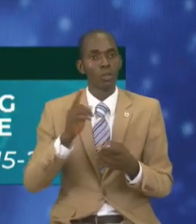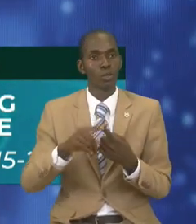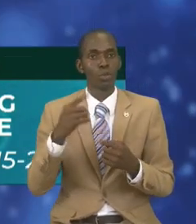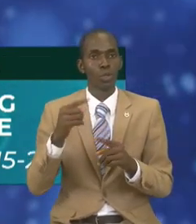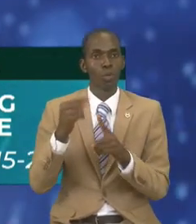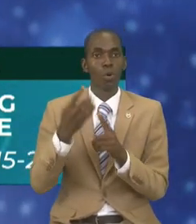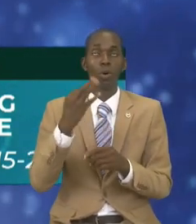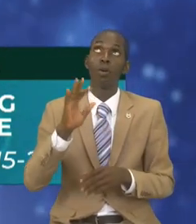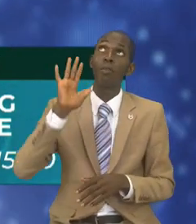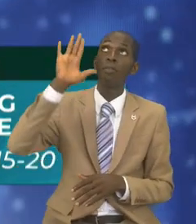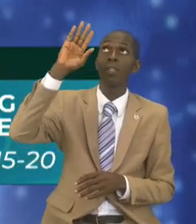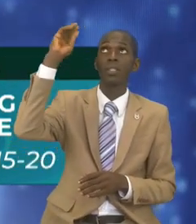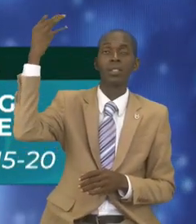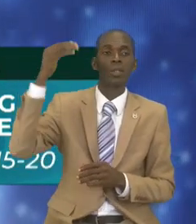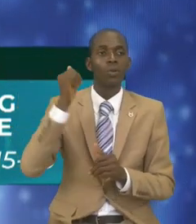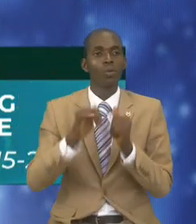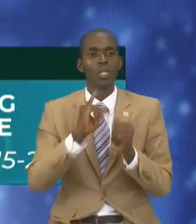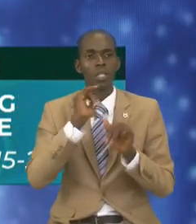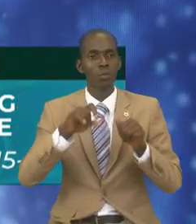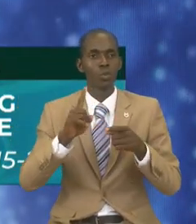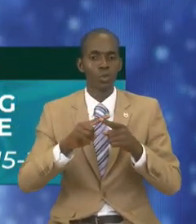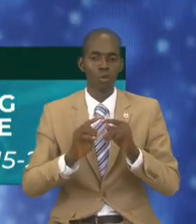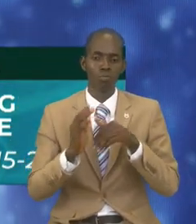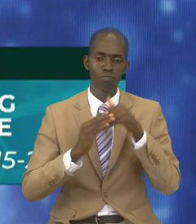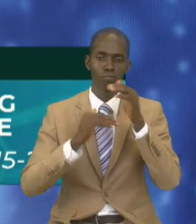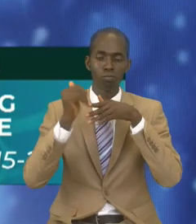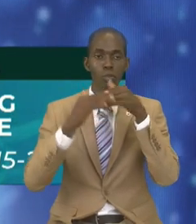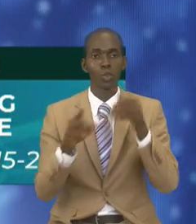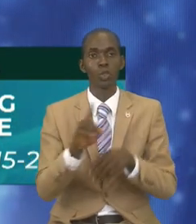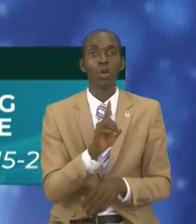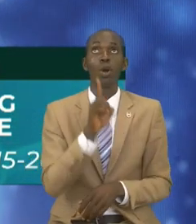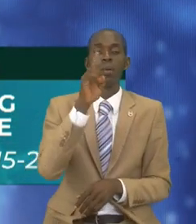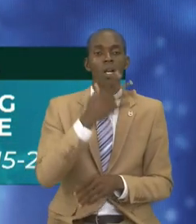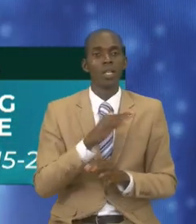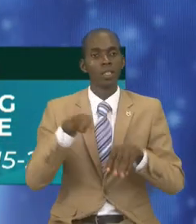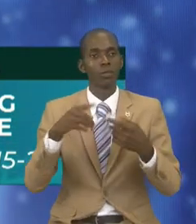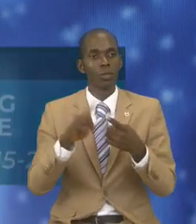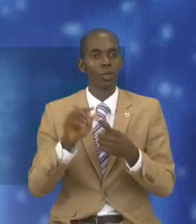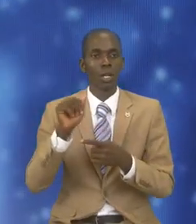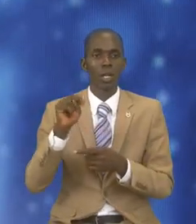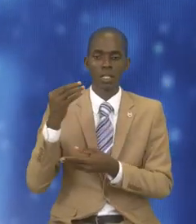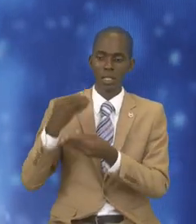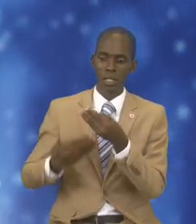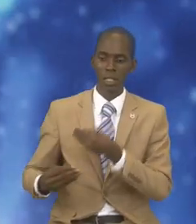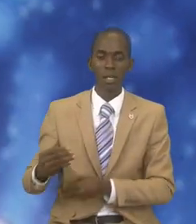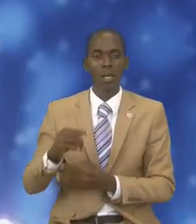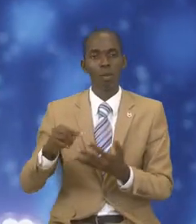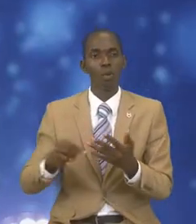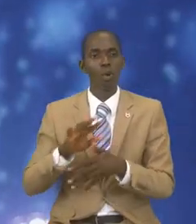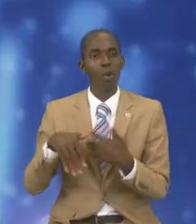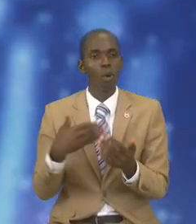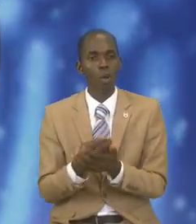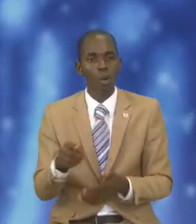which is able to build you up and to give you an inheritance among all them which